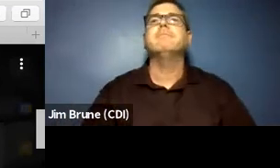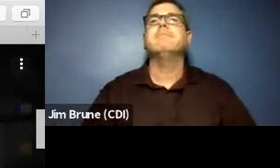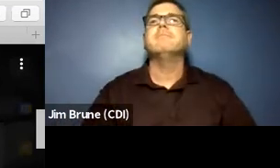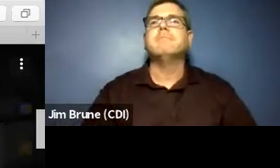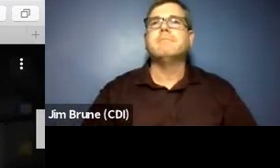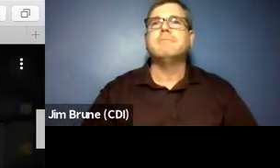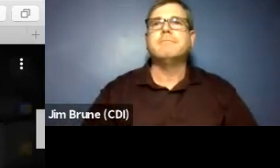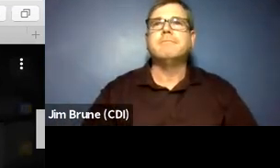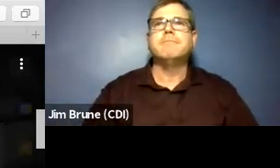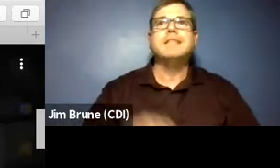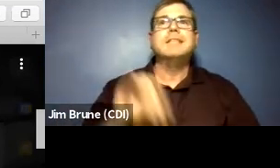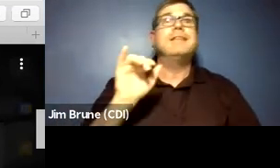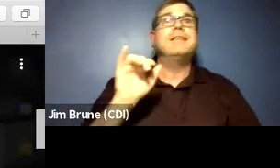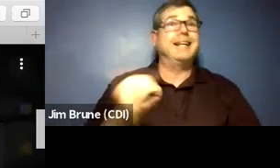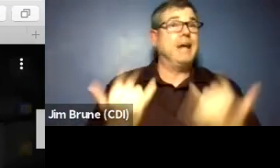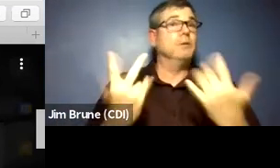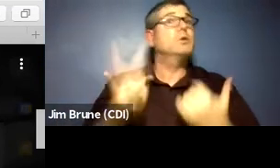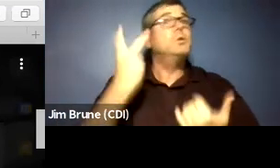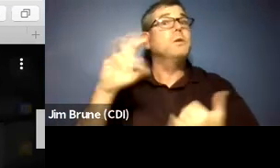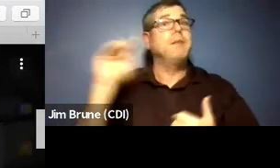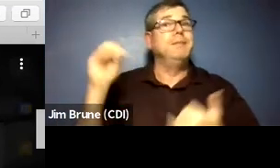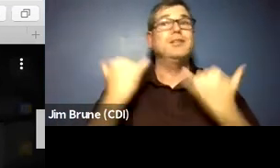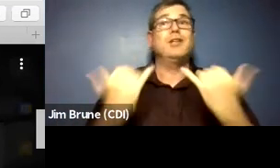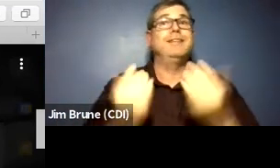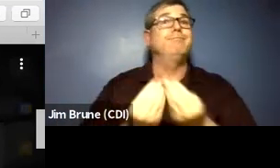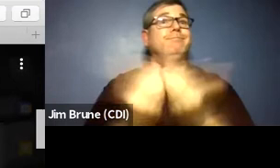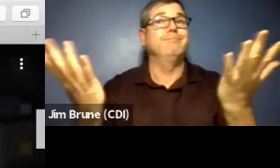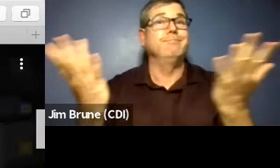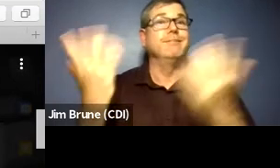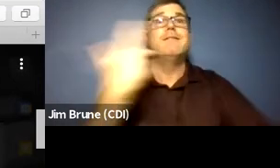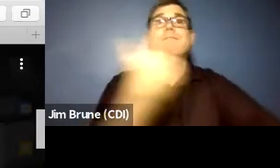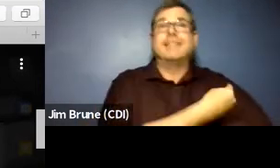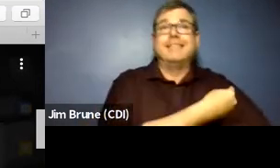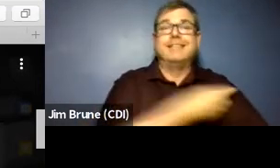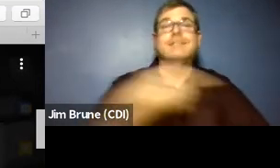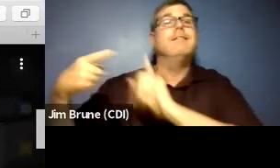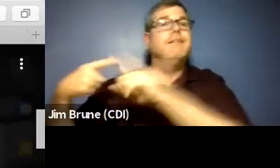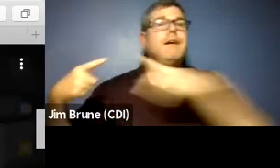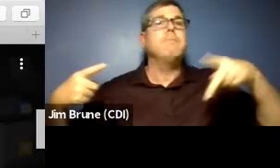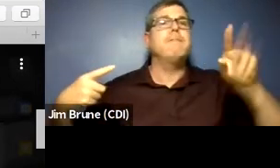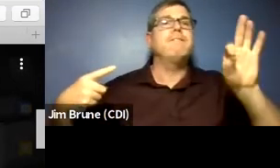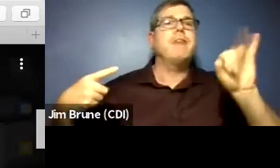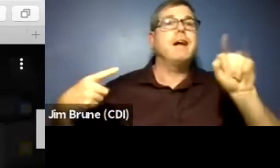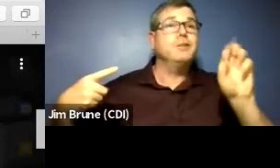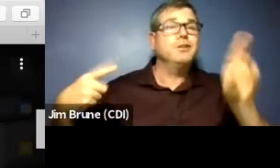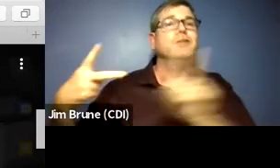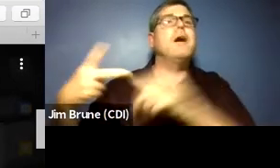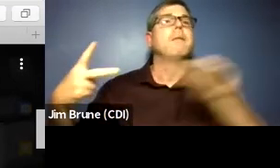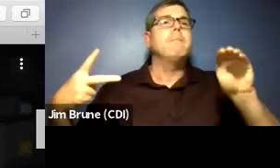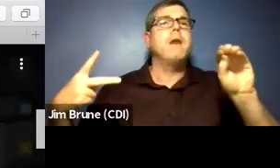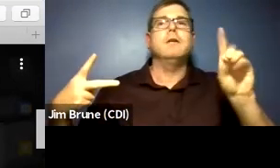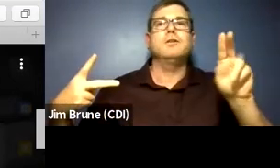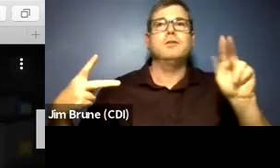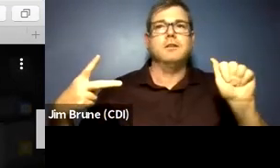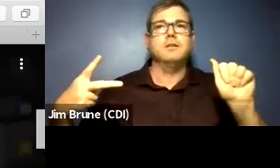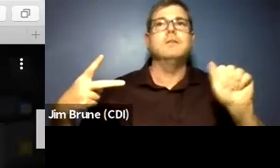So Pfizer and Moderna are the 2 companies. And so we'll start with the first one that was approved. That was Pfizer. So that study